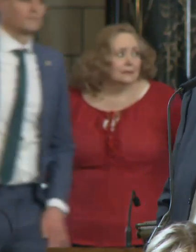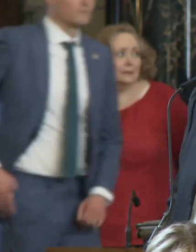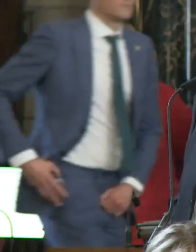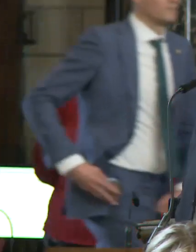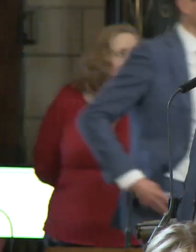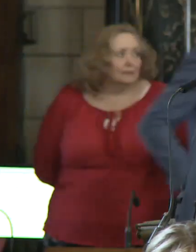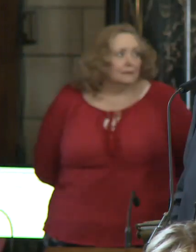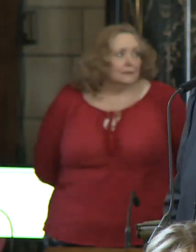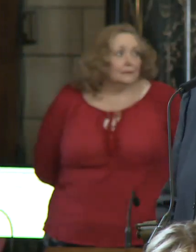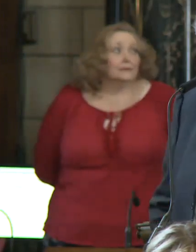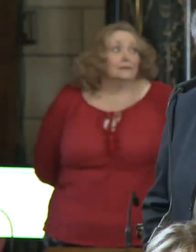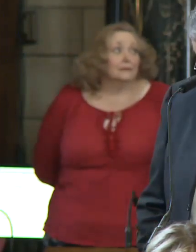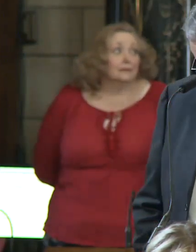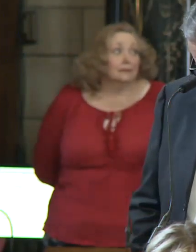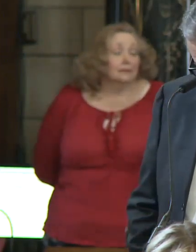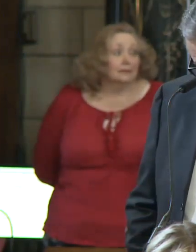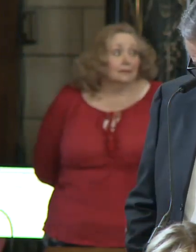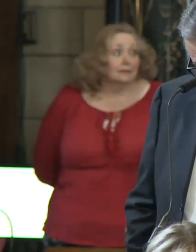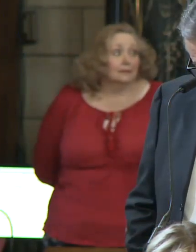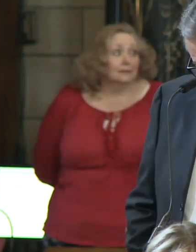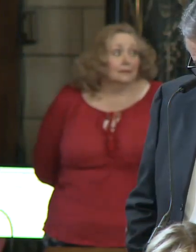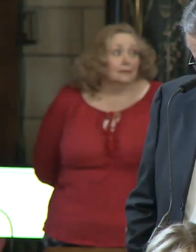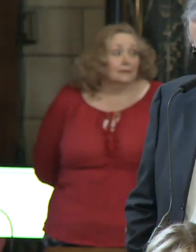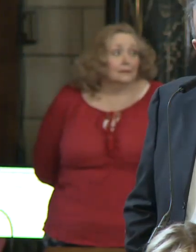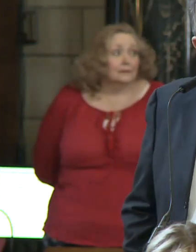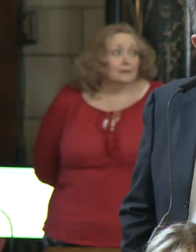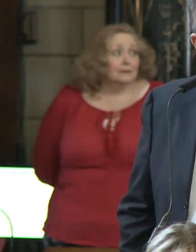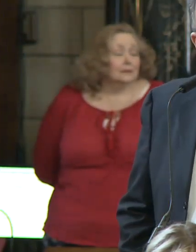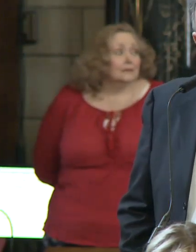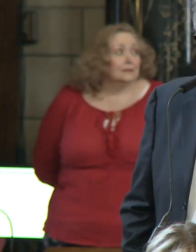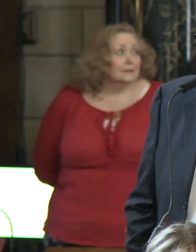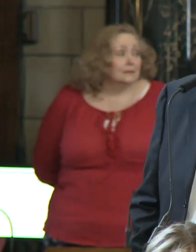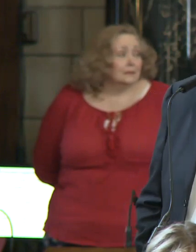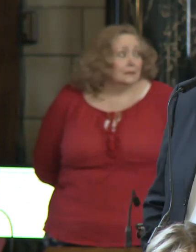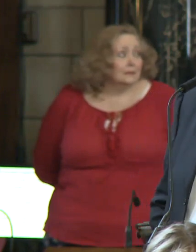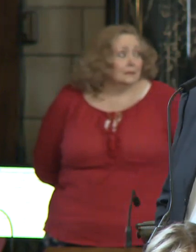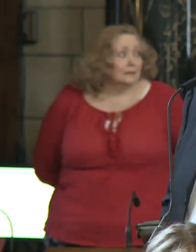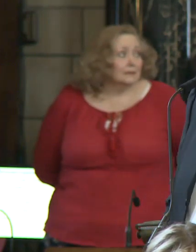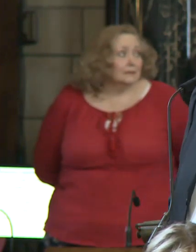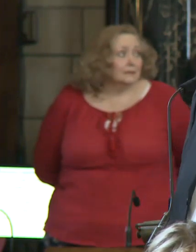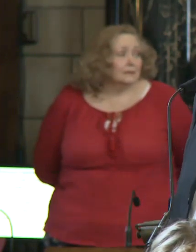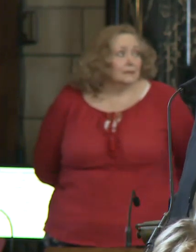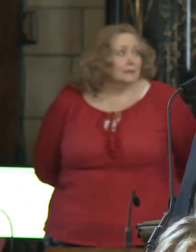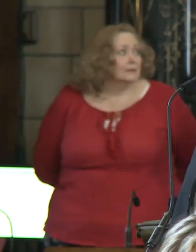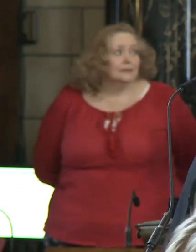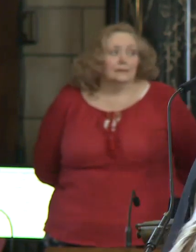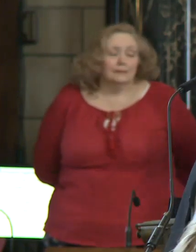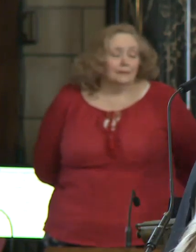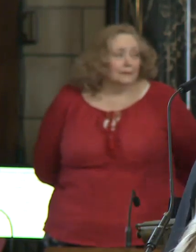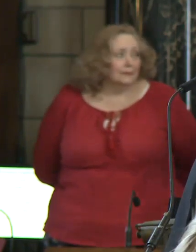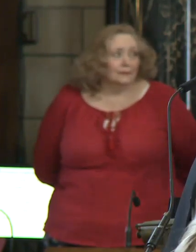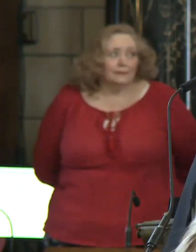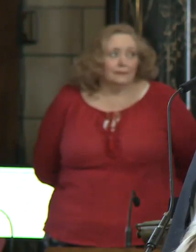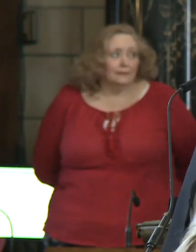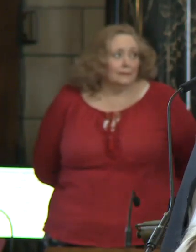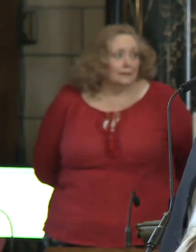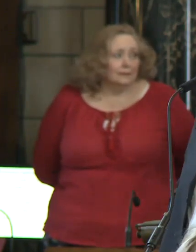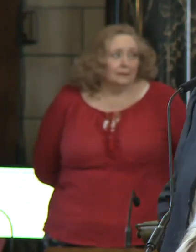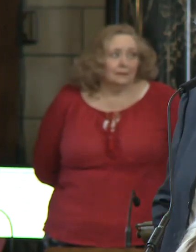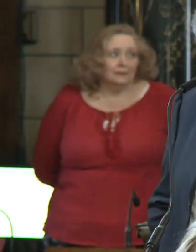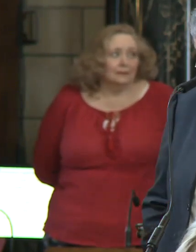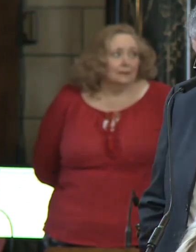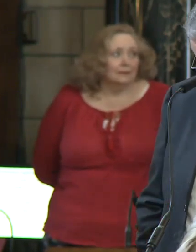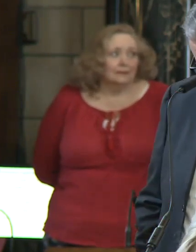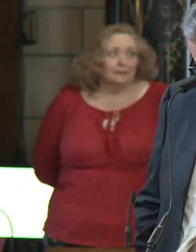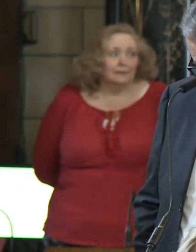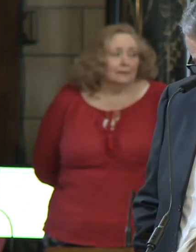There's no restriction on the morning after pill use. And certainly there's pregnancy tests that are available in the event that you think there could